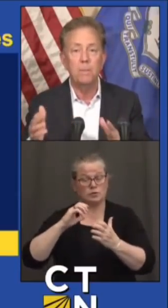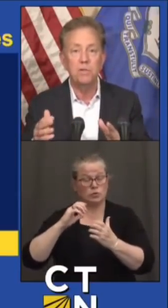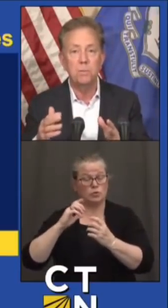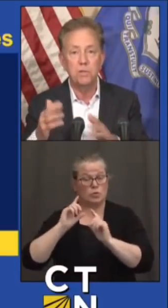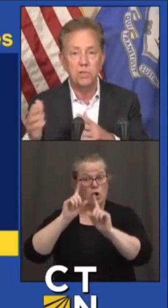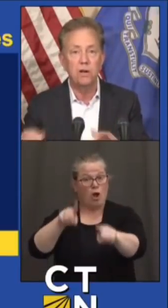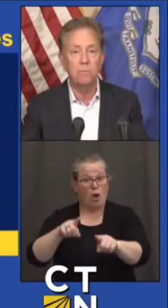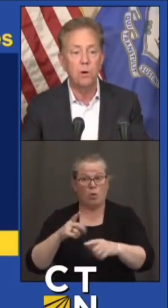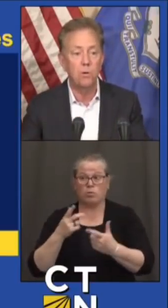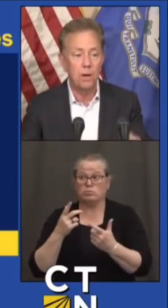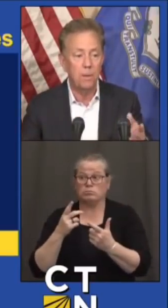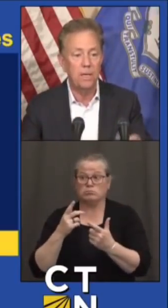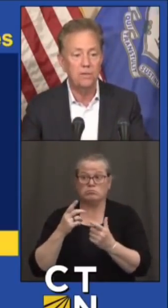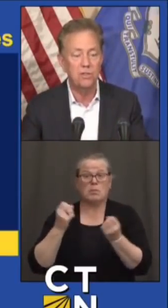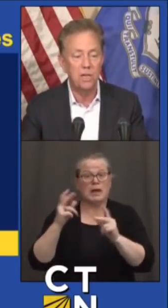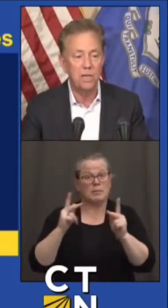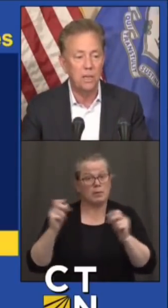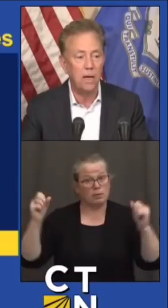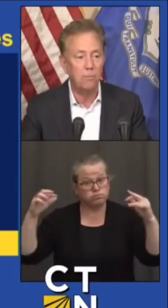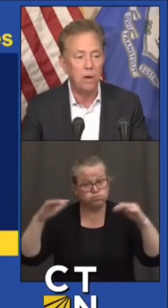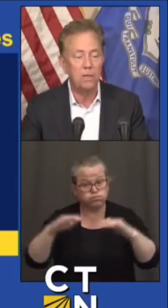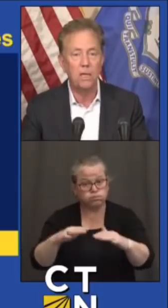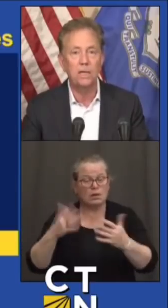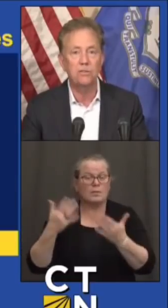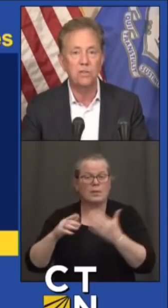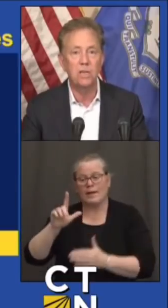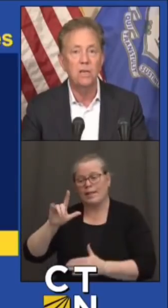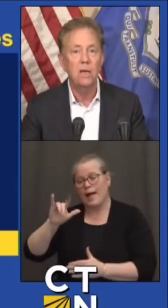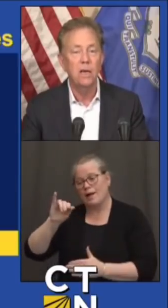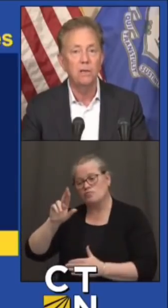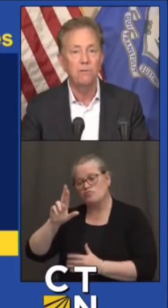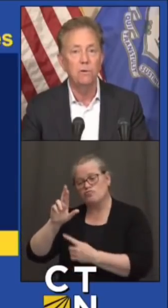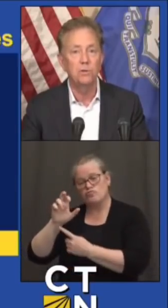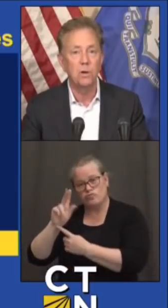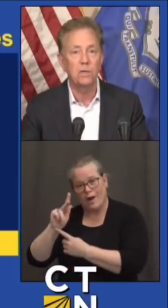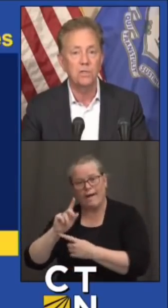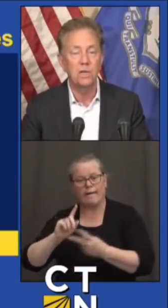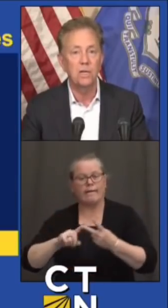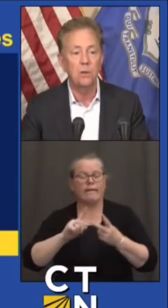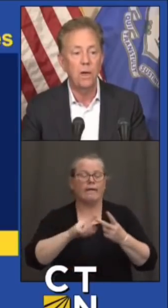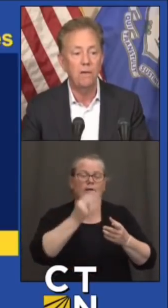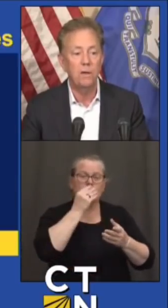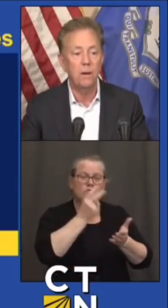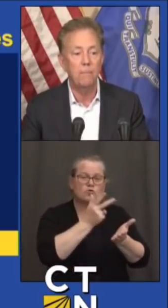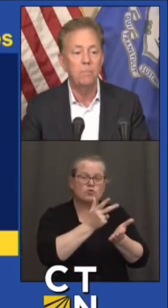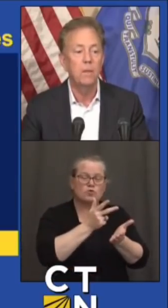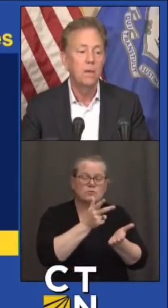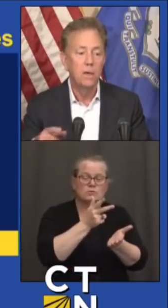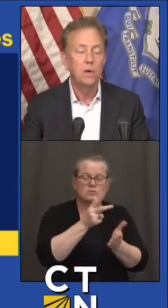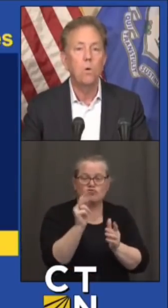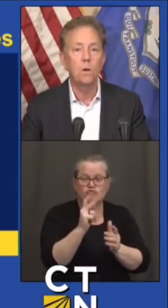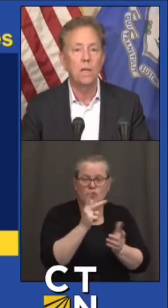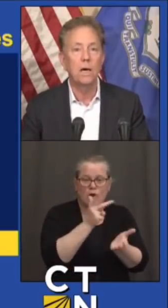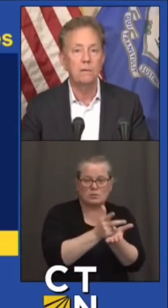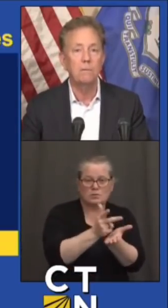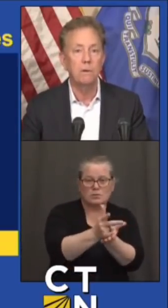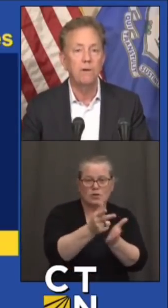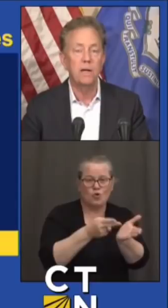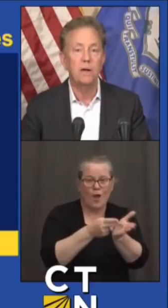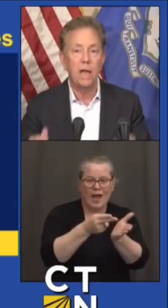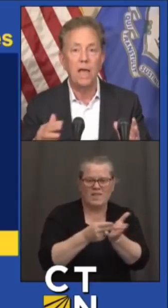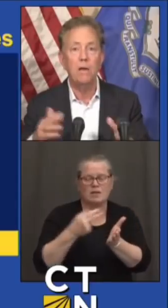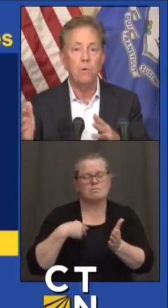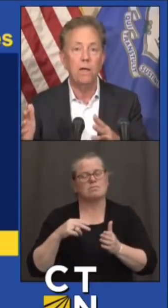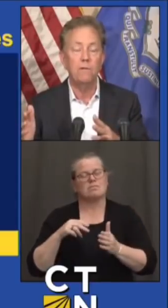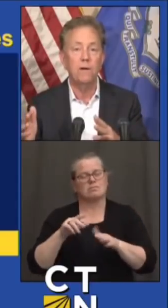there, maybe some incentive program like you see at Lime Rock, like you see at the food trucks in New Haven, go online. You'll